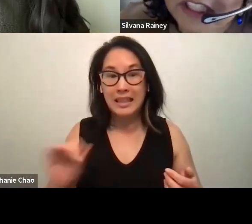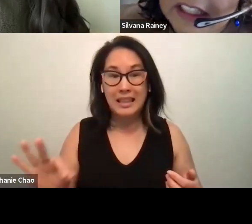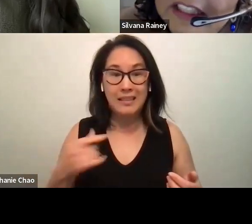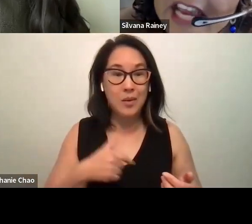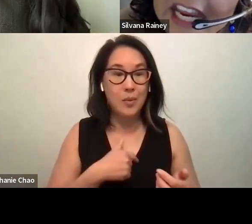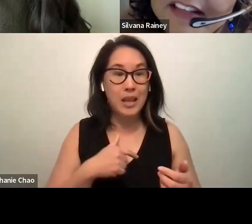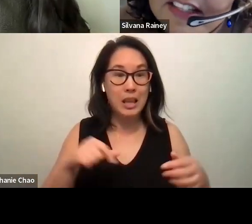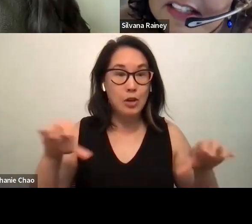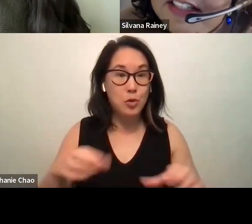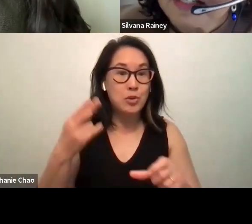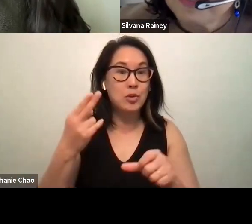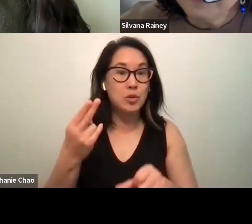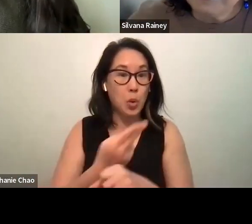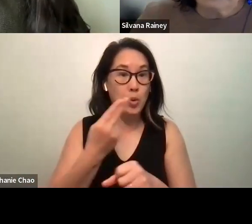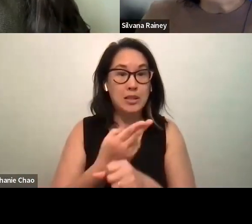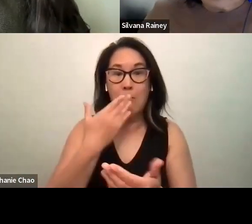well, it can enhance